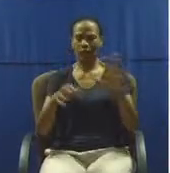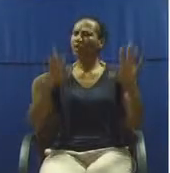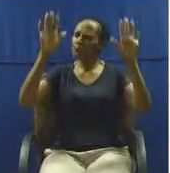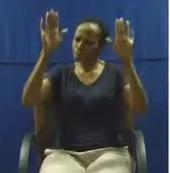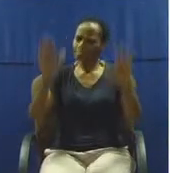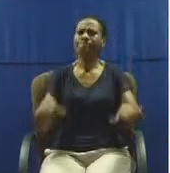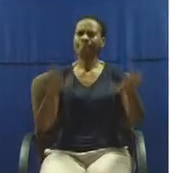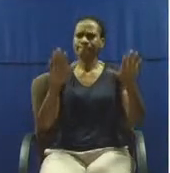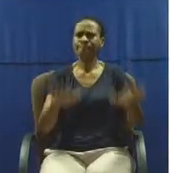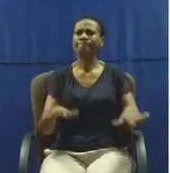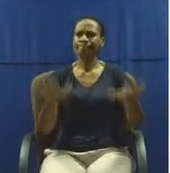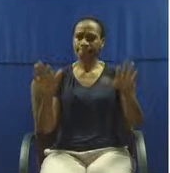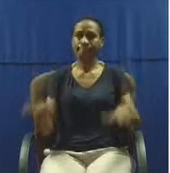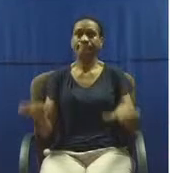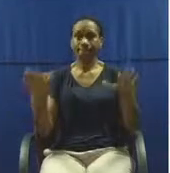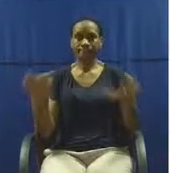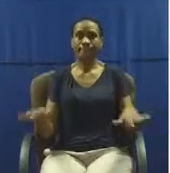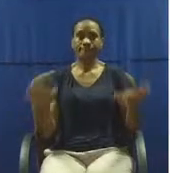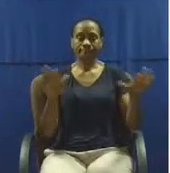Order.